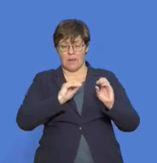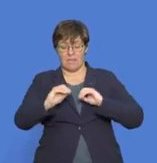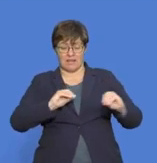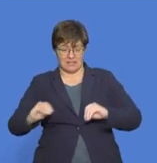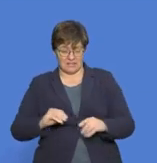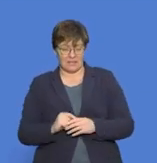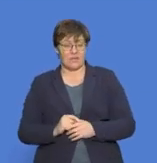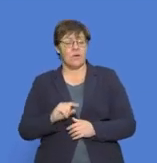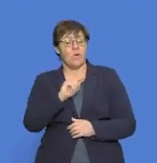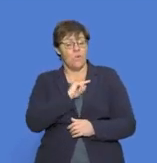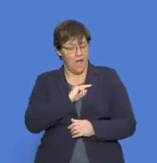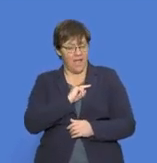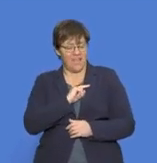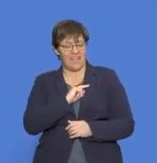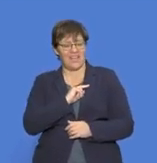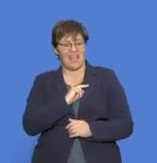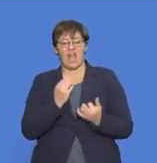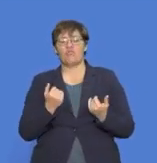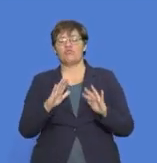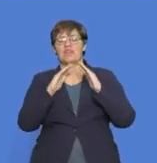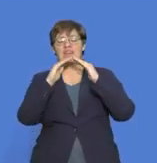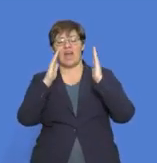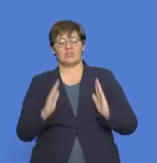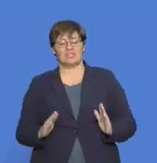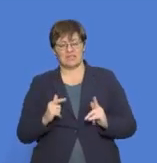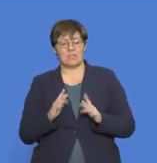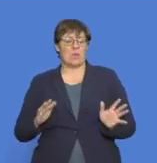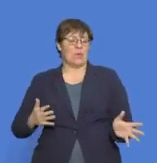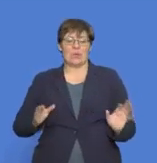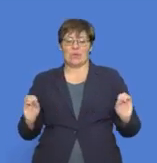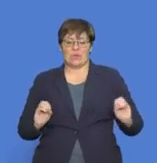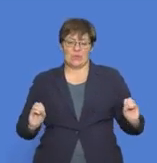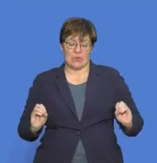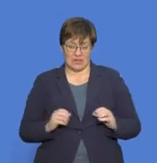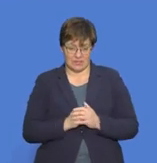is because in a greenhouse there isn't any wind.